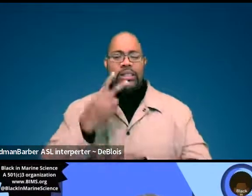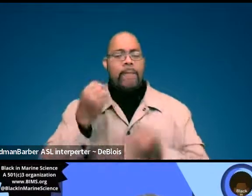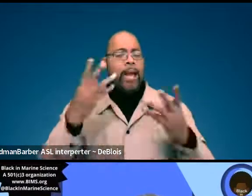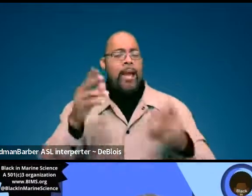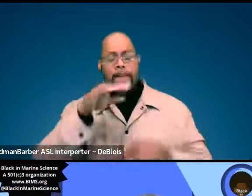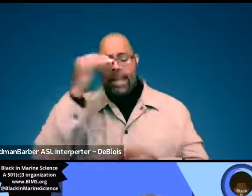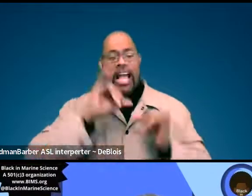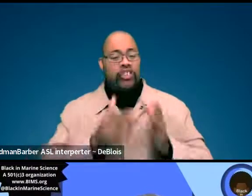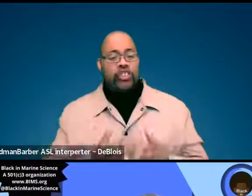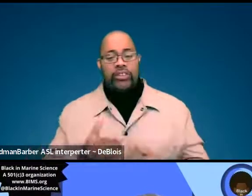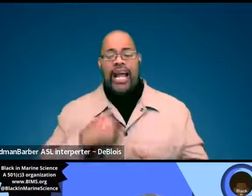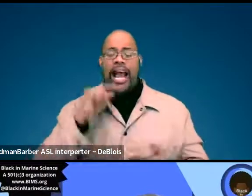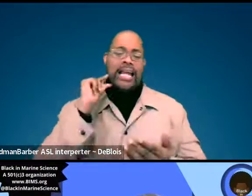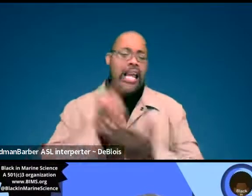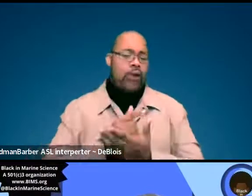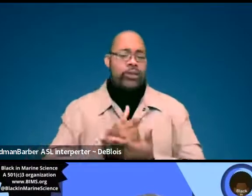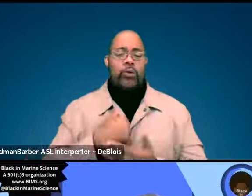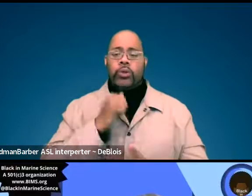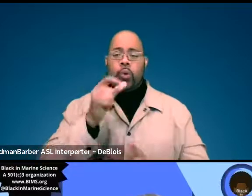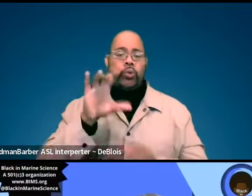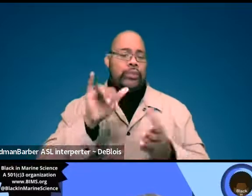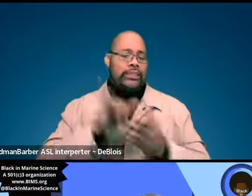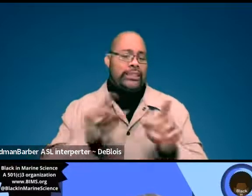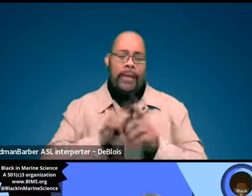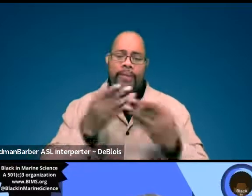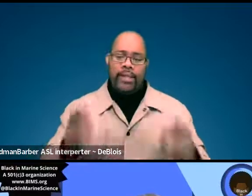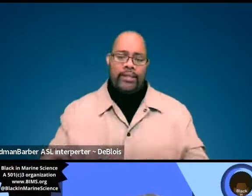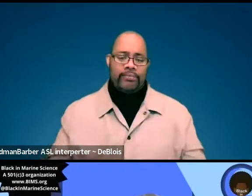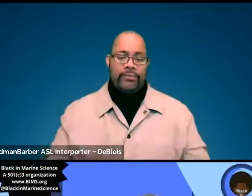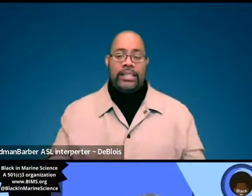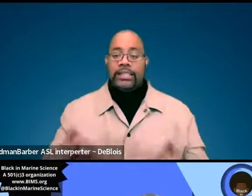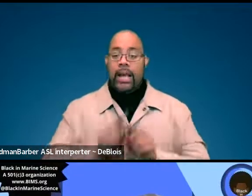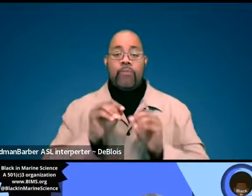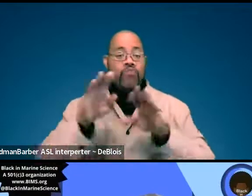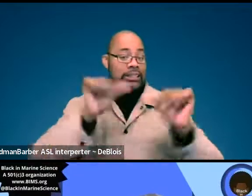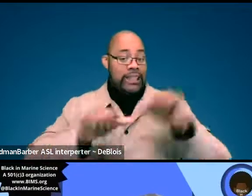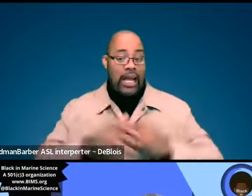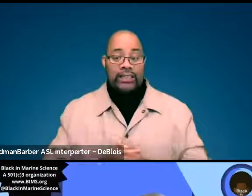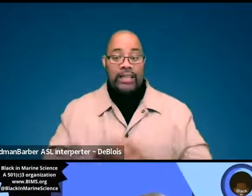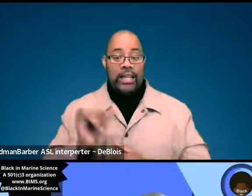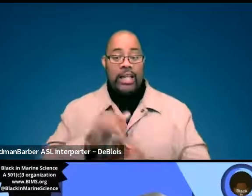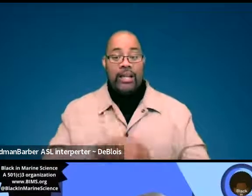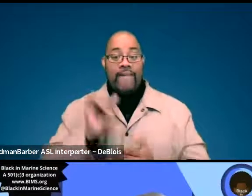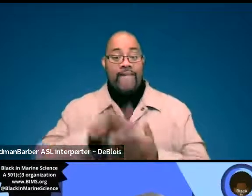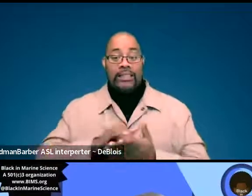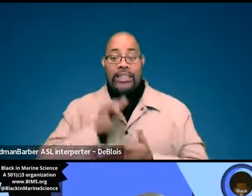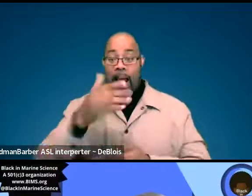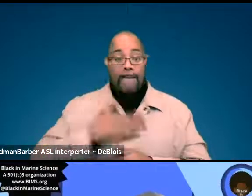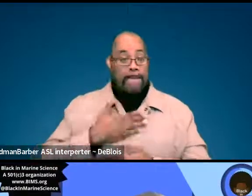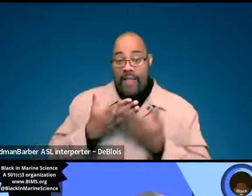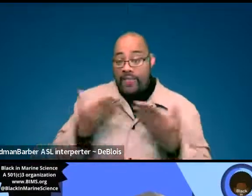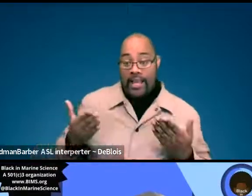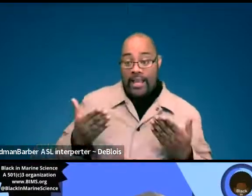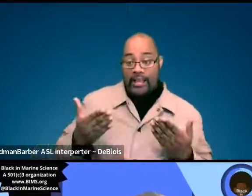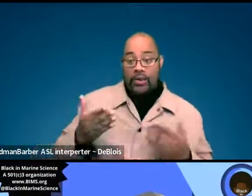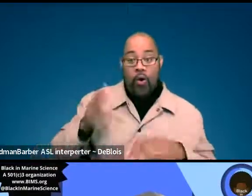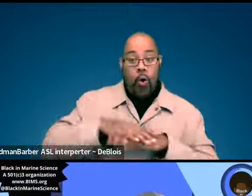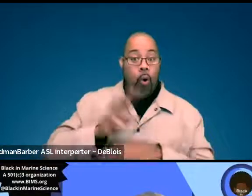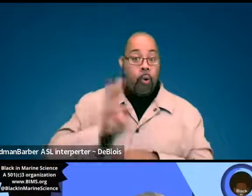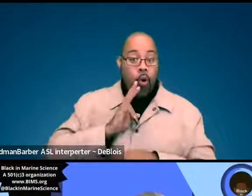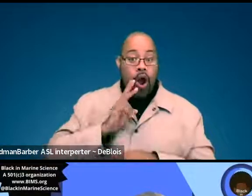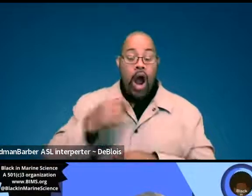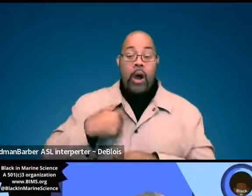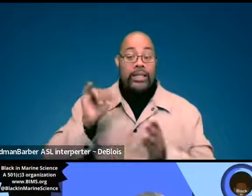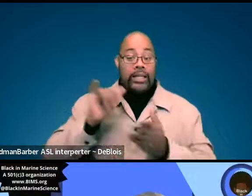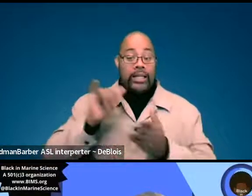Black engineers. I guarantee you, we do not do the same thing. Mm-hmm. Same with marine science. Like that is not my thing. Being on the water, we did